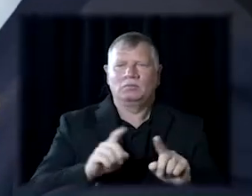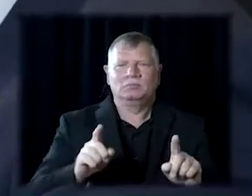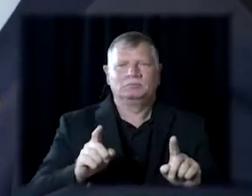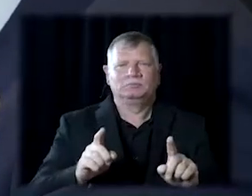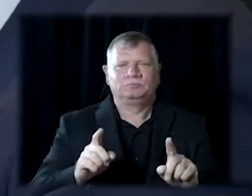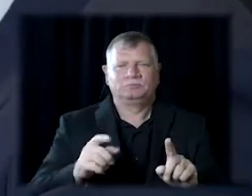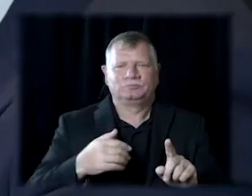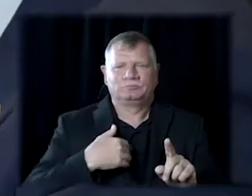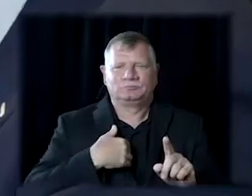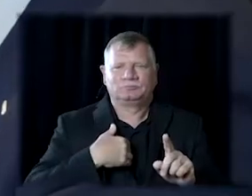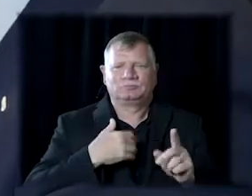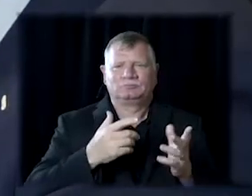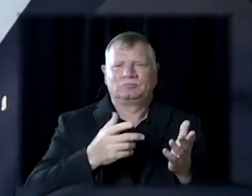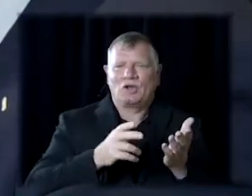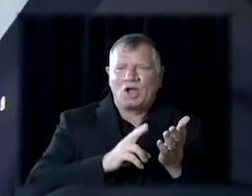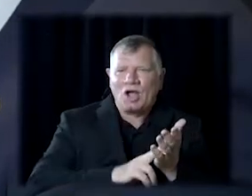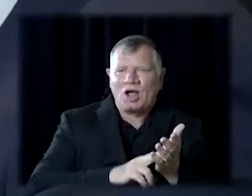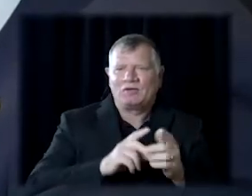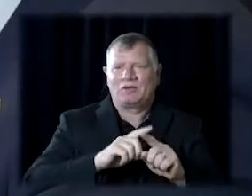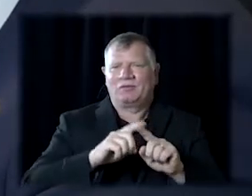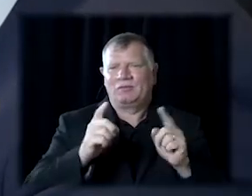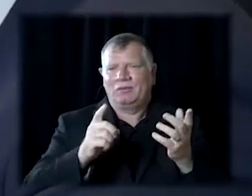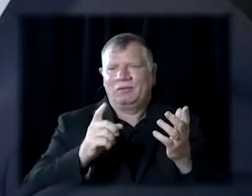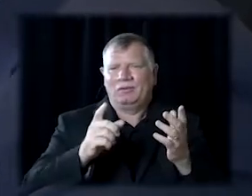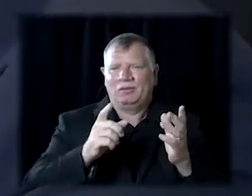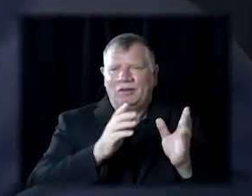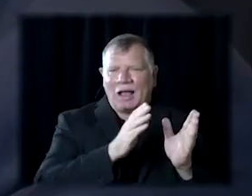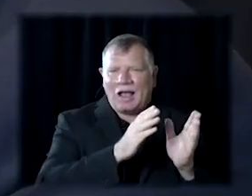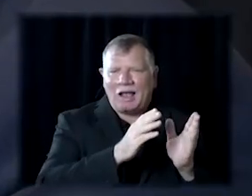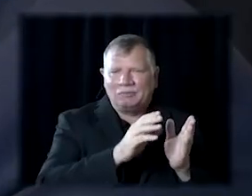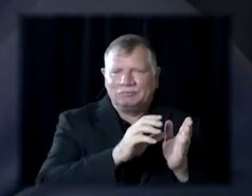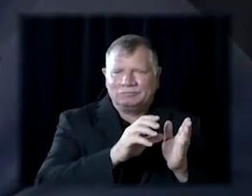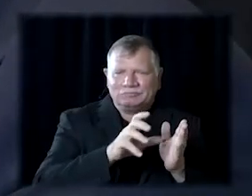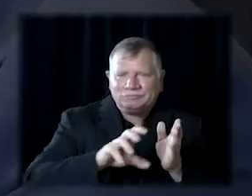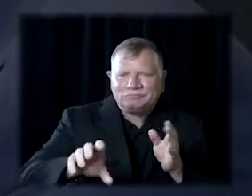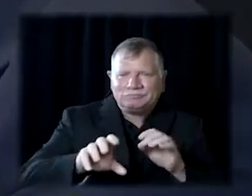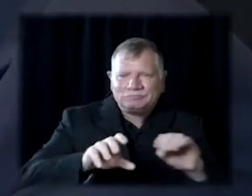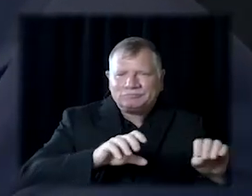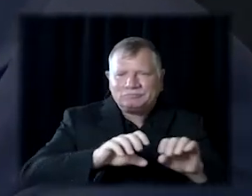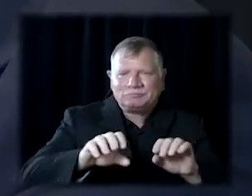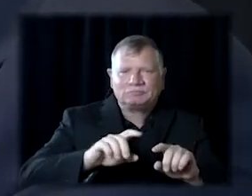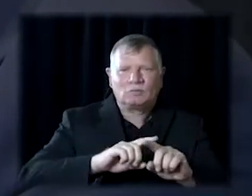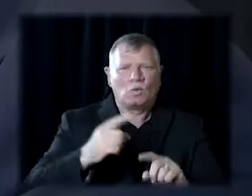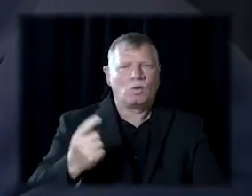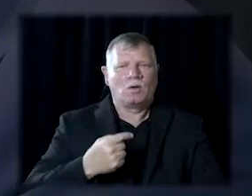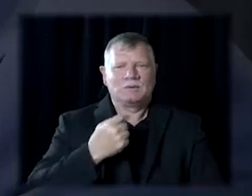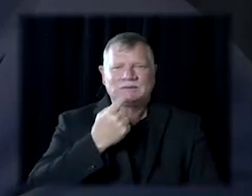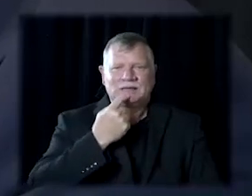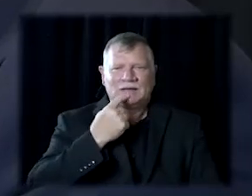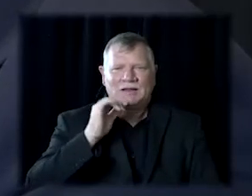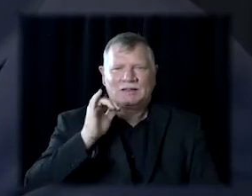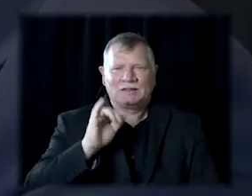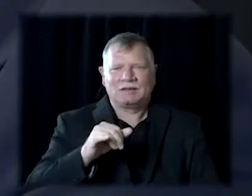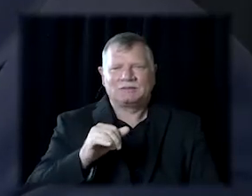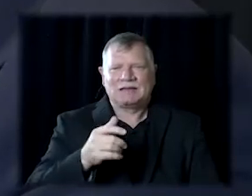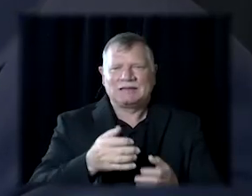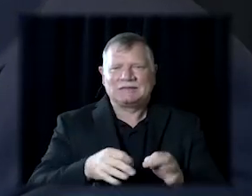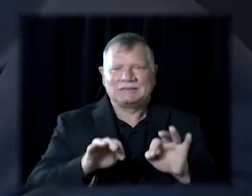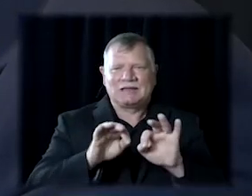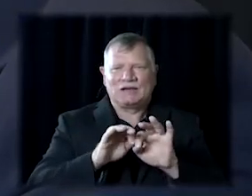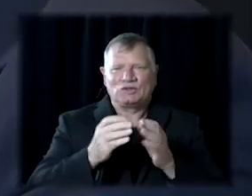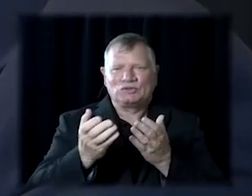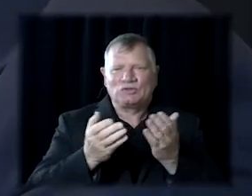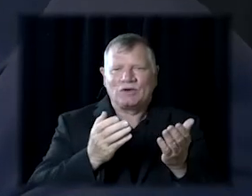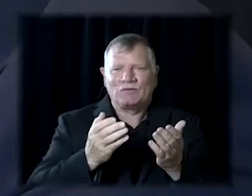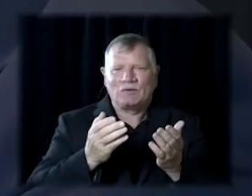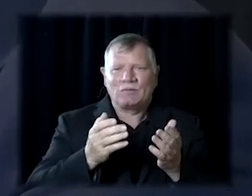are actions, there's contracting, there's different things you allocate to. And what we've always stated is that essential services are